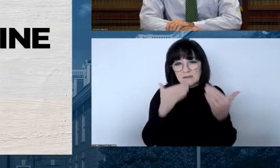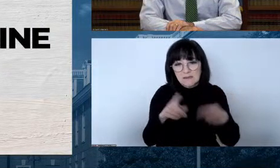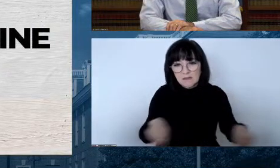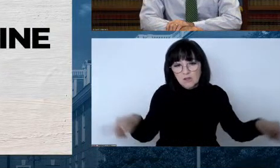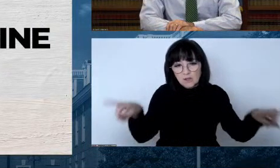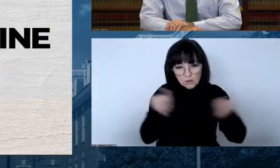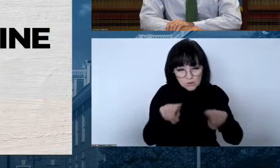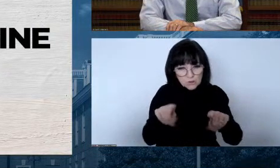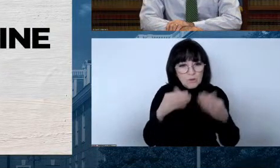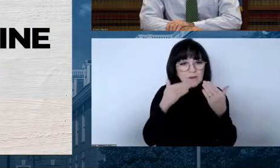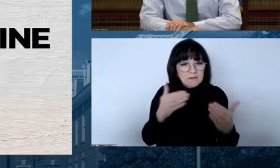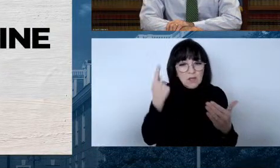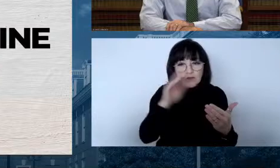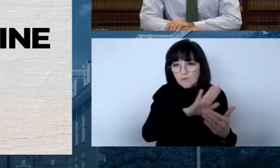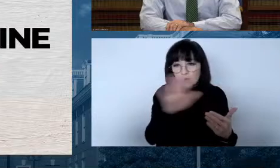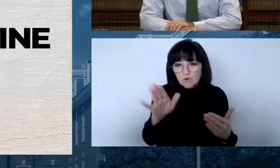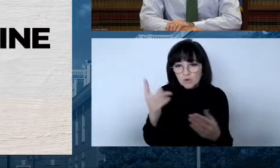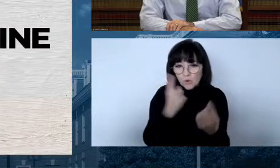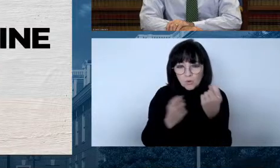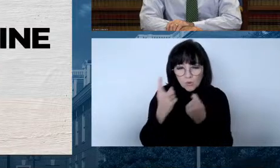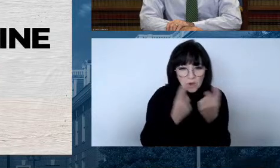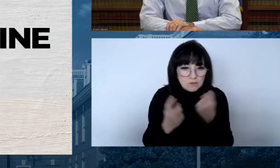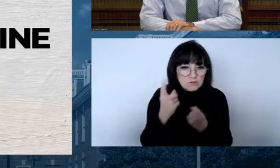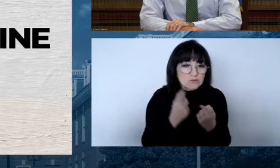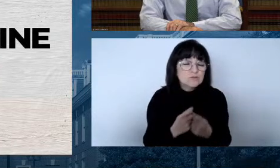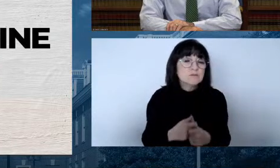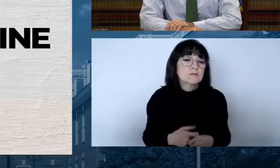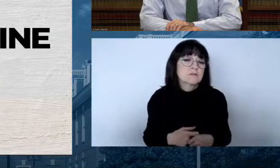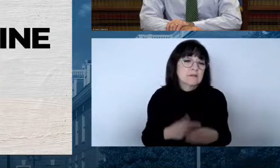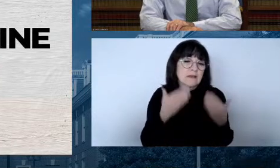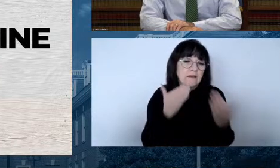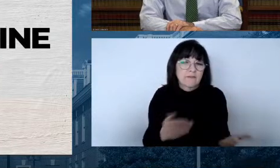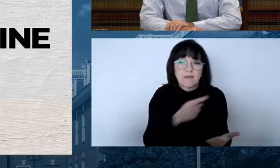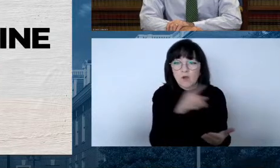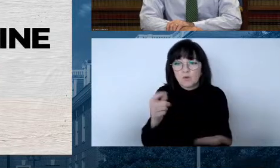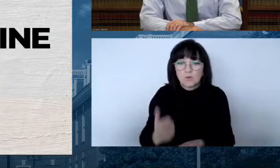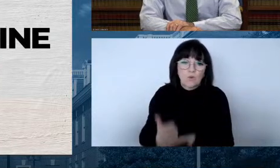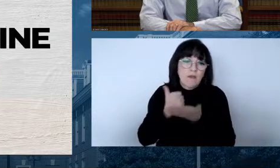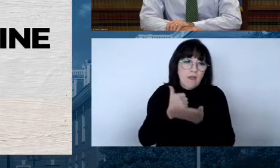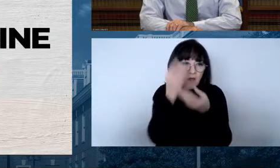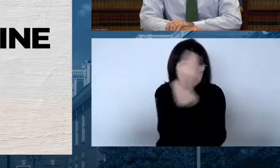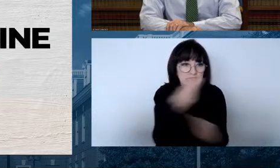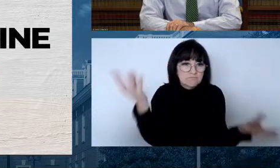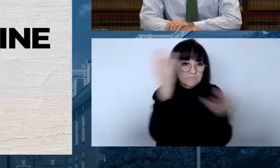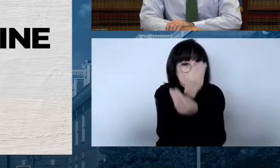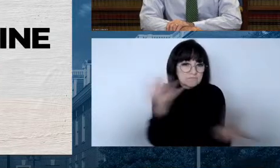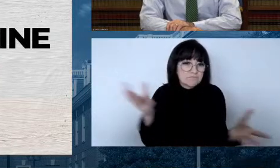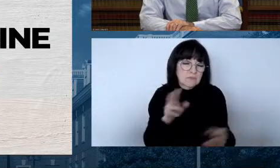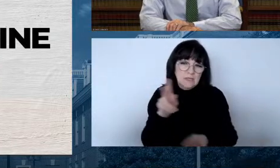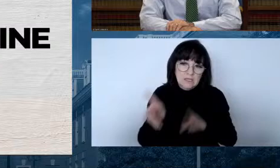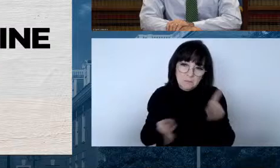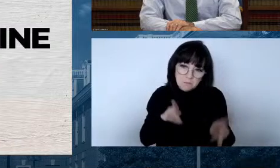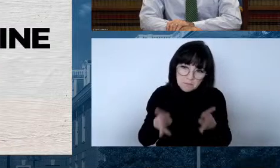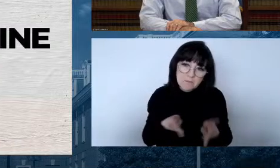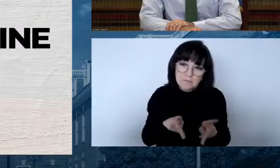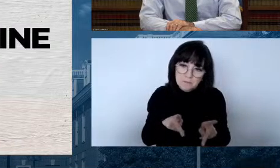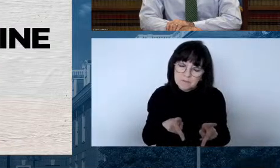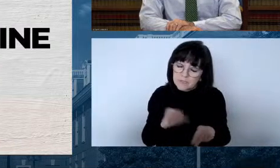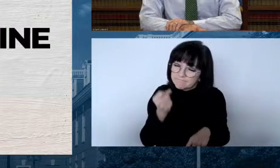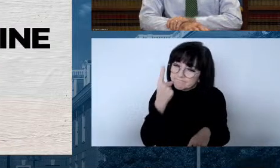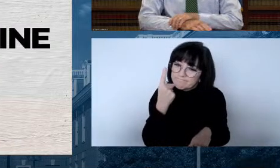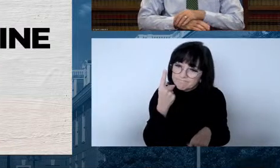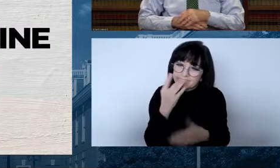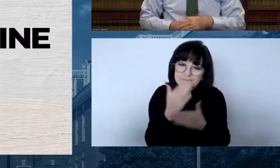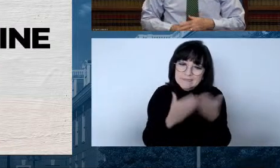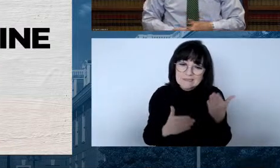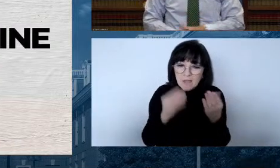your questions. Thank you for your reporting, particularly getting this information, which can be complicated, getting it